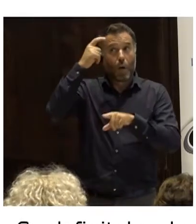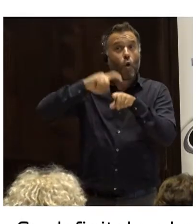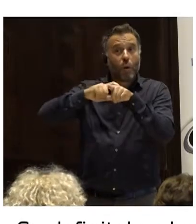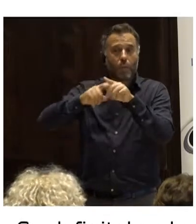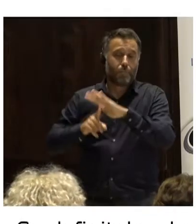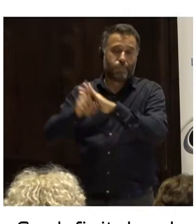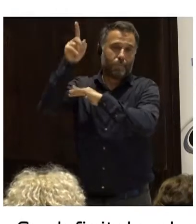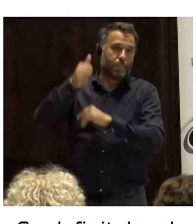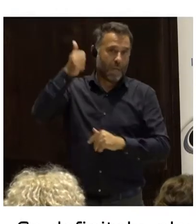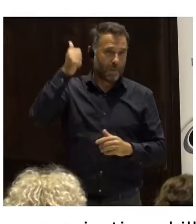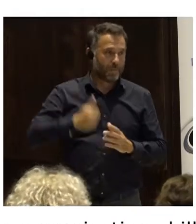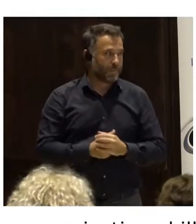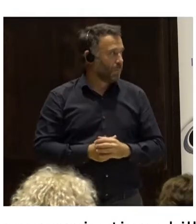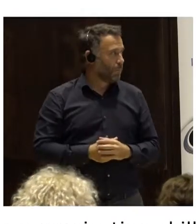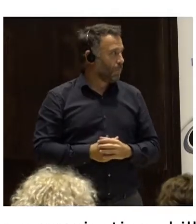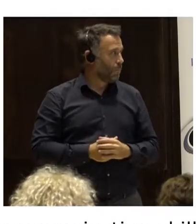Let's see.